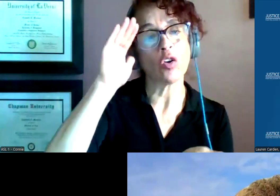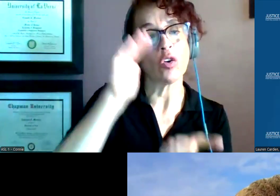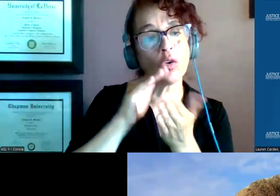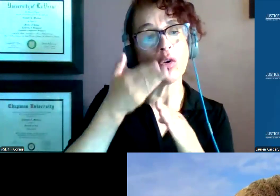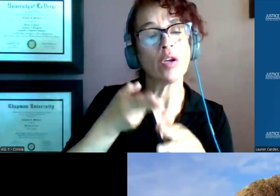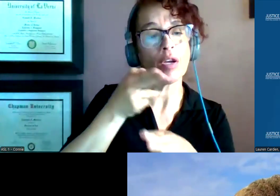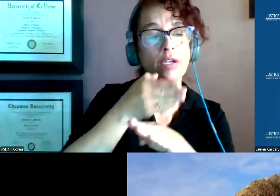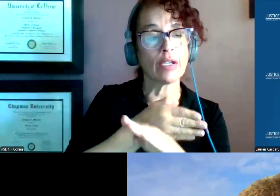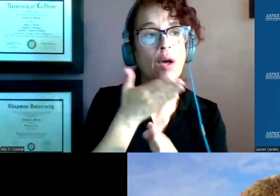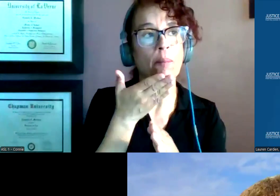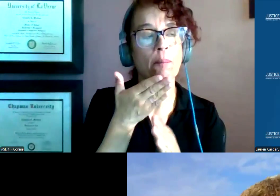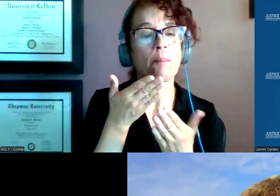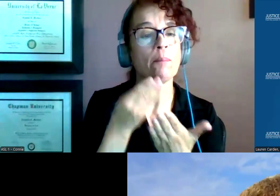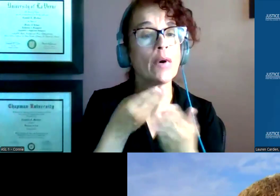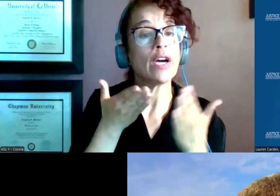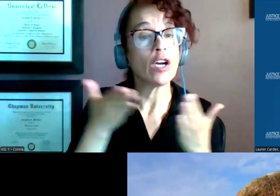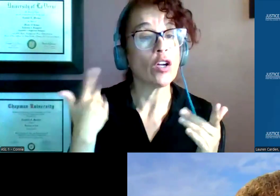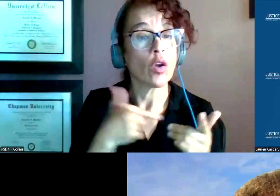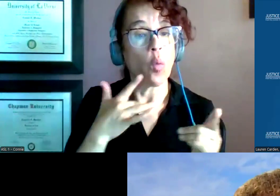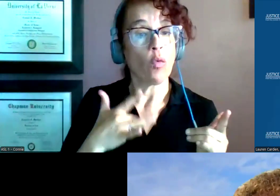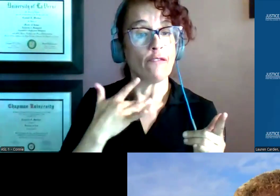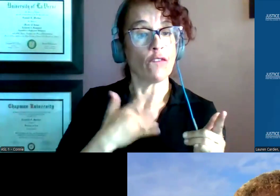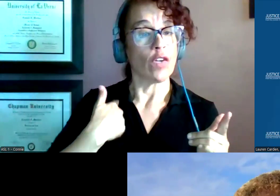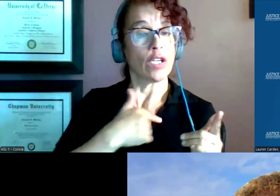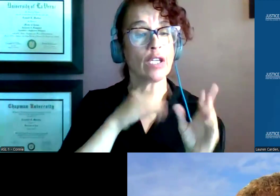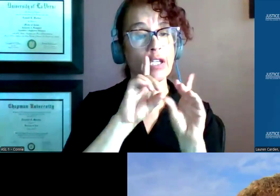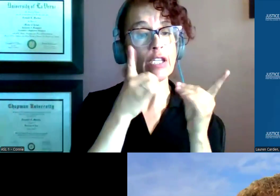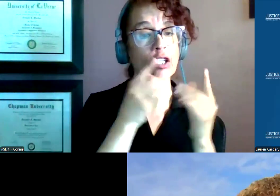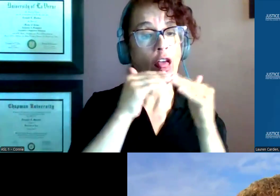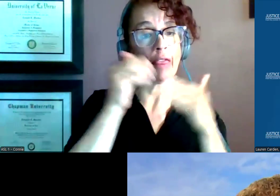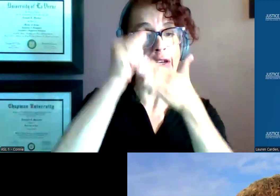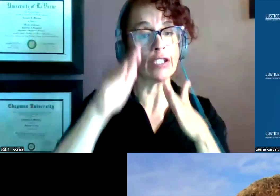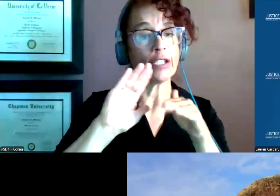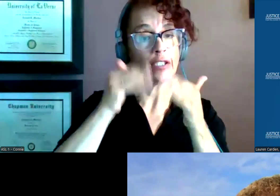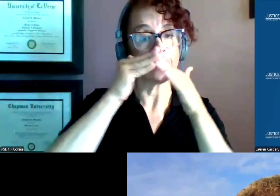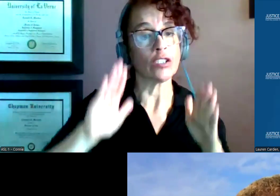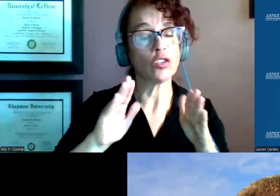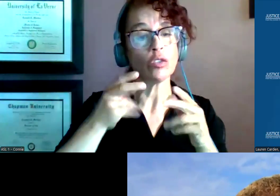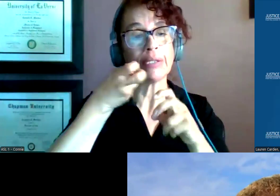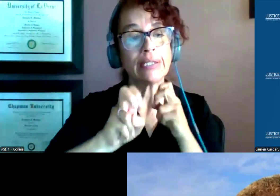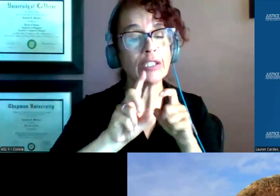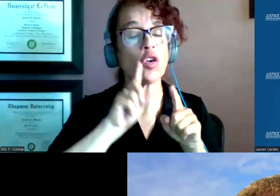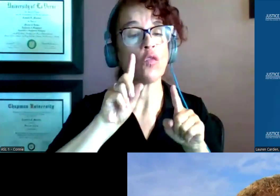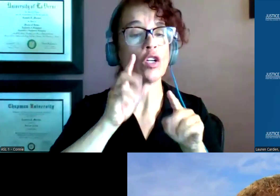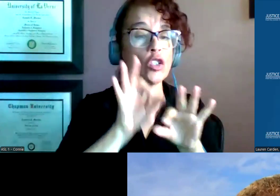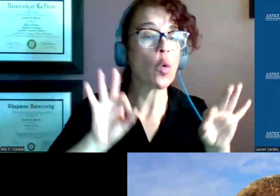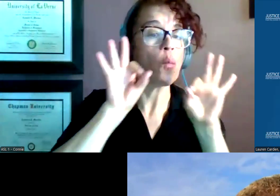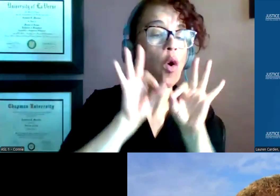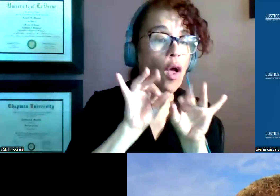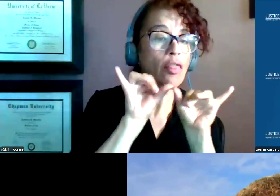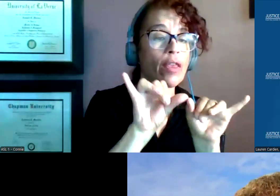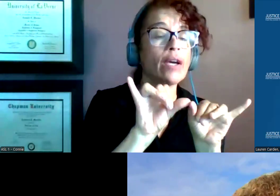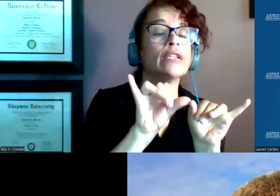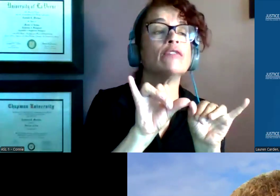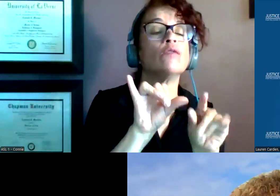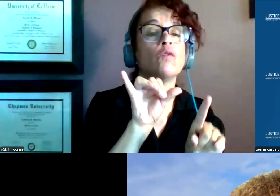increase housing supply. And we feel that department level leadership on housing issues is really crucial so that these stay at the